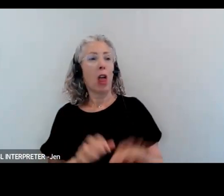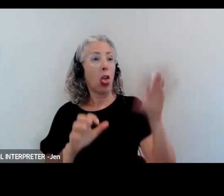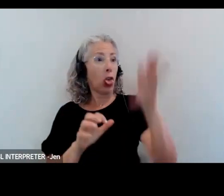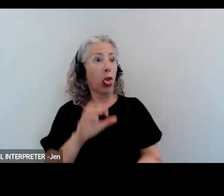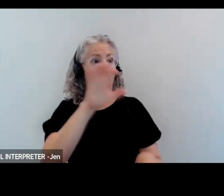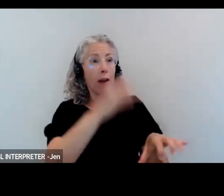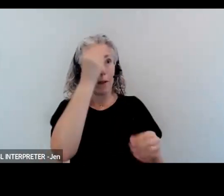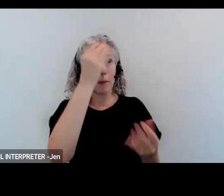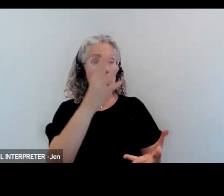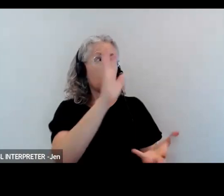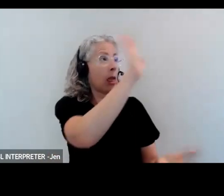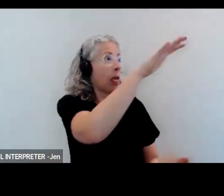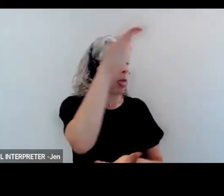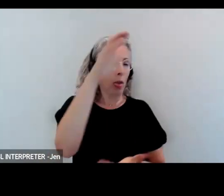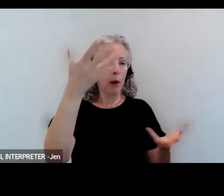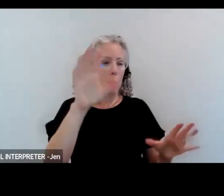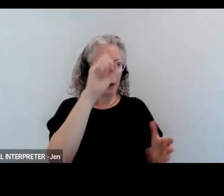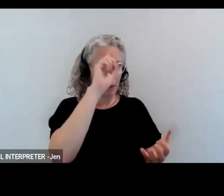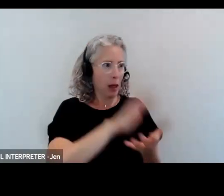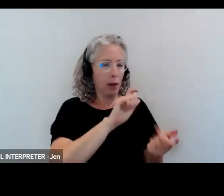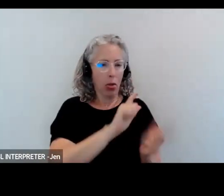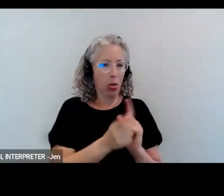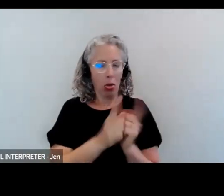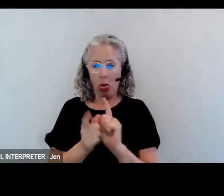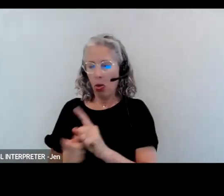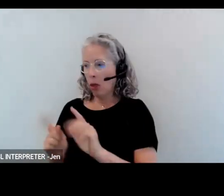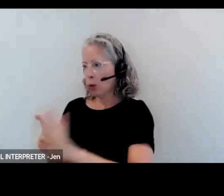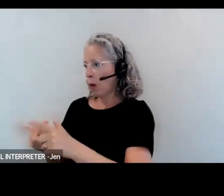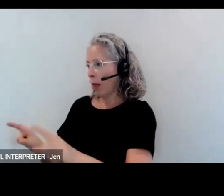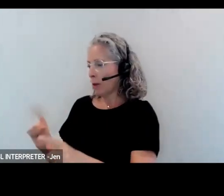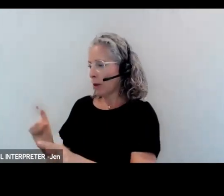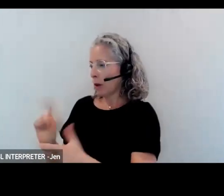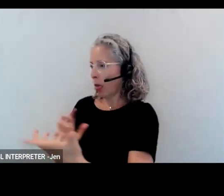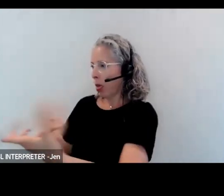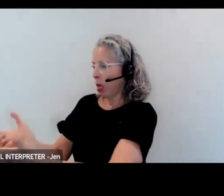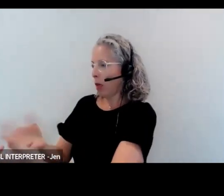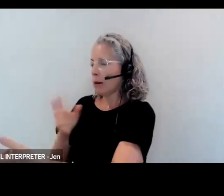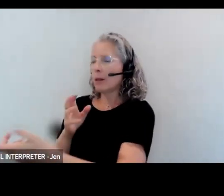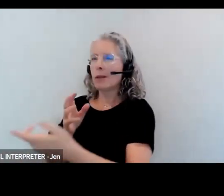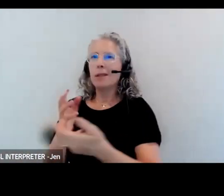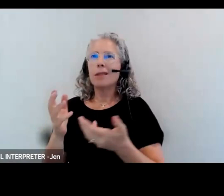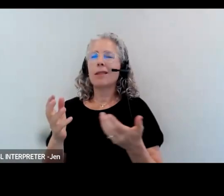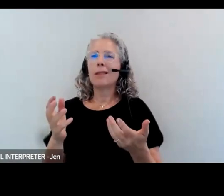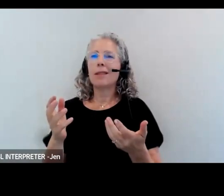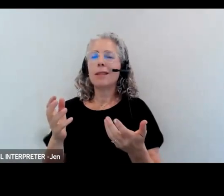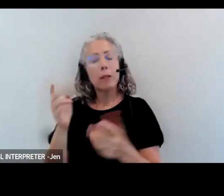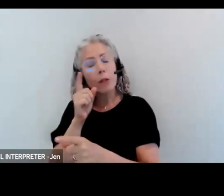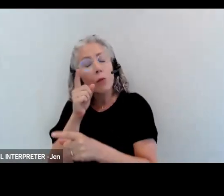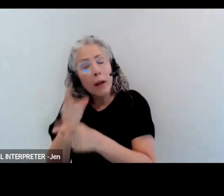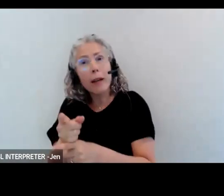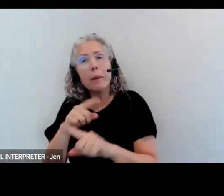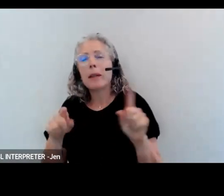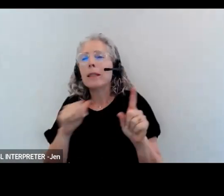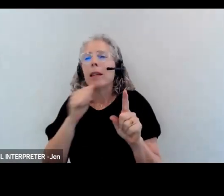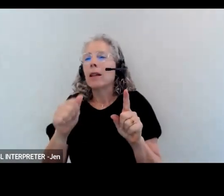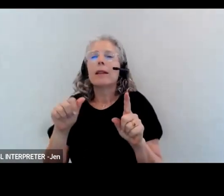all the information of things we already believe and we've translated it into the language that you speak? That's a step in the right direction, but it is not